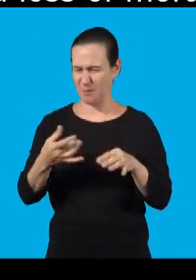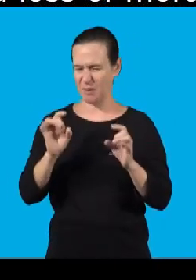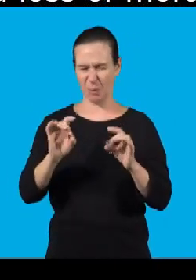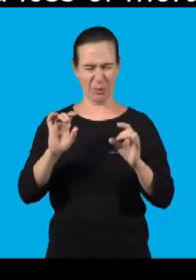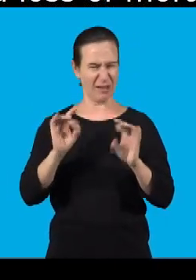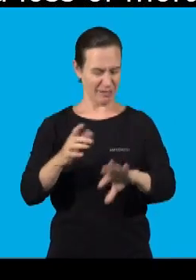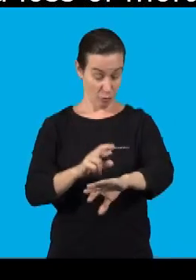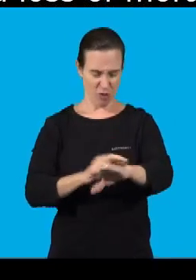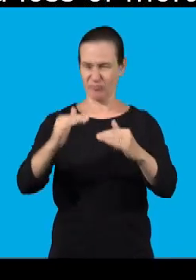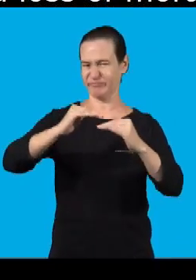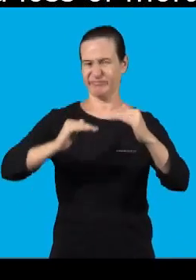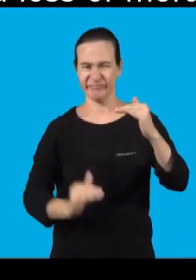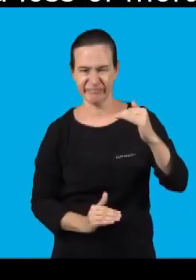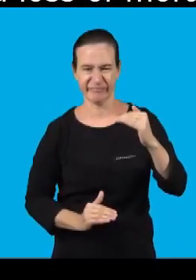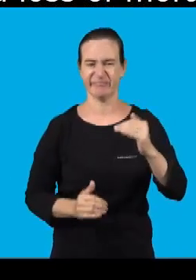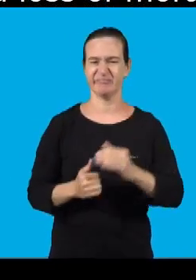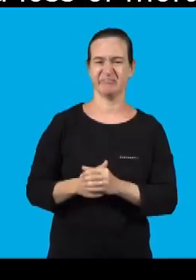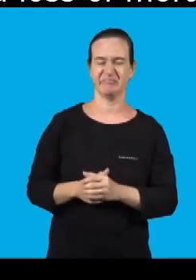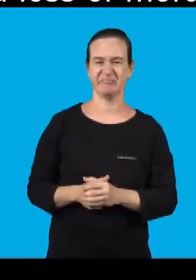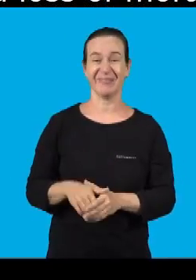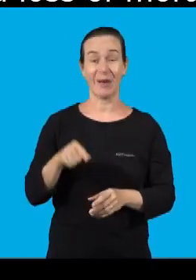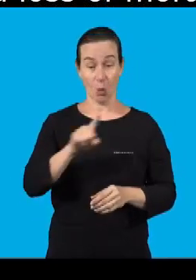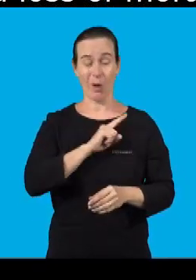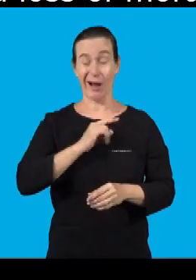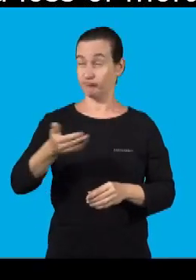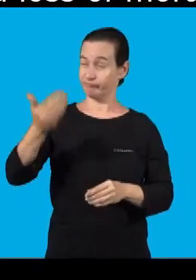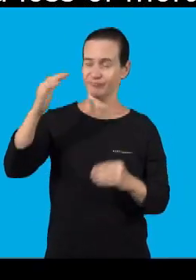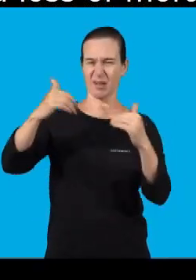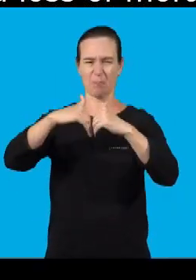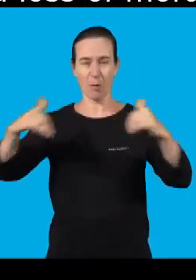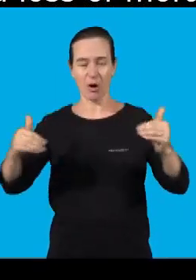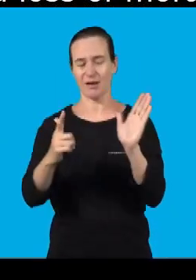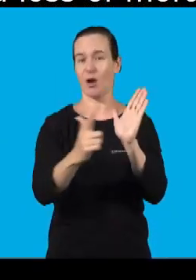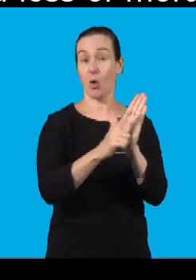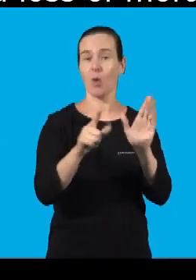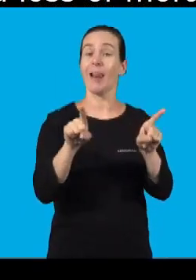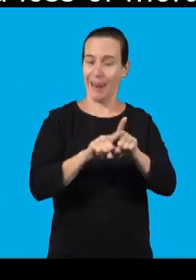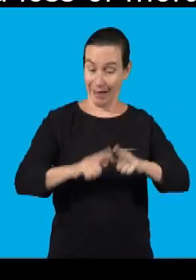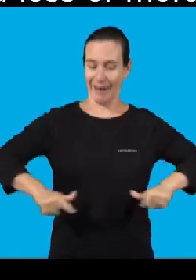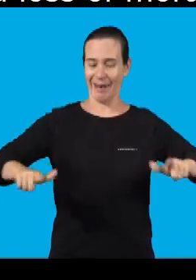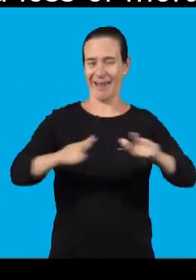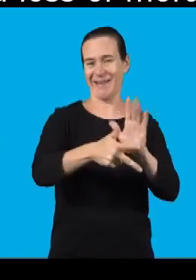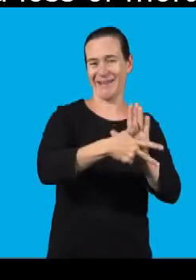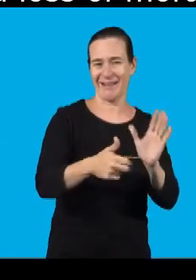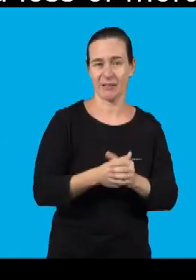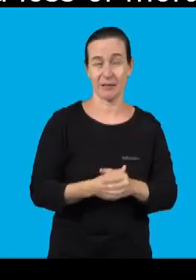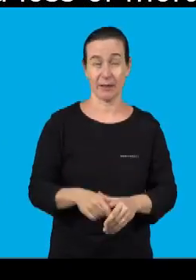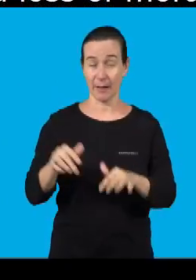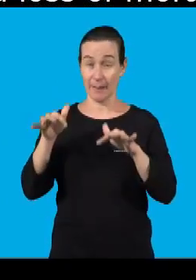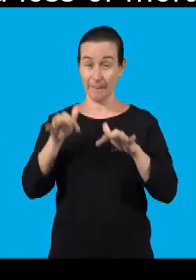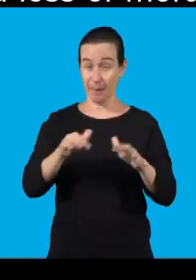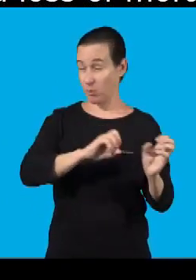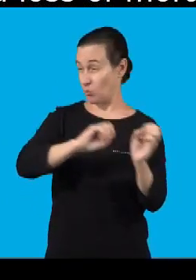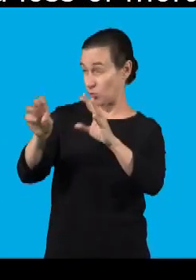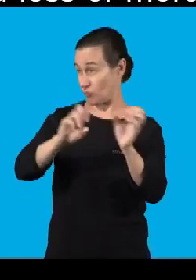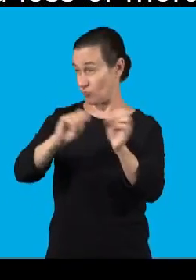racial injustice as they are subjected to apartheid laws such as the Land Act. The migration of people to the